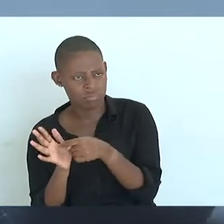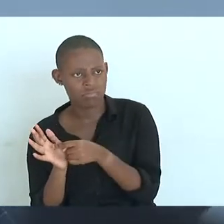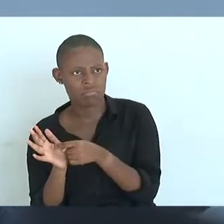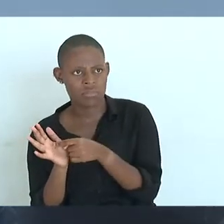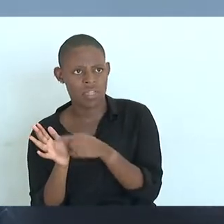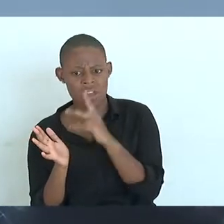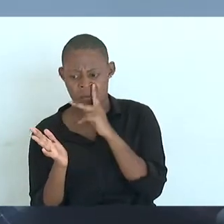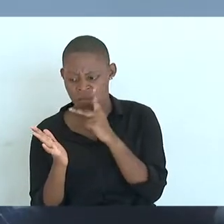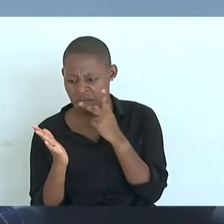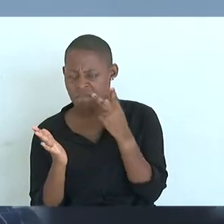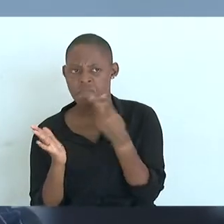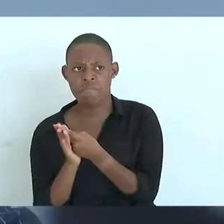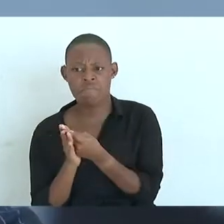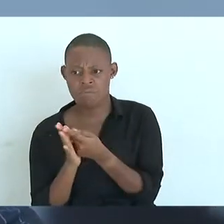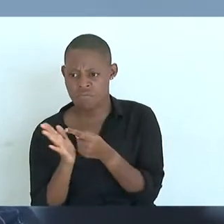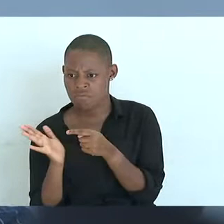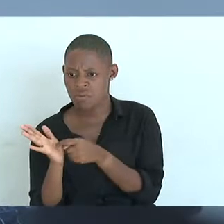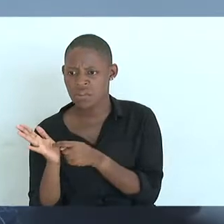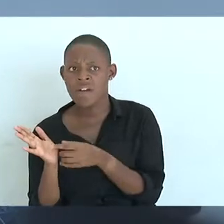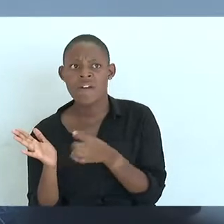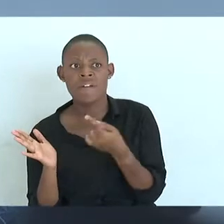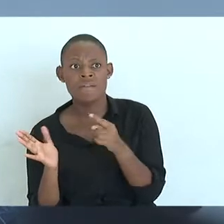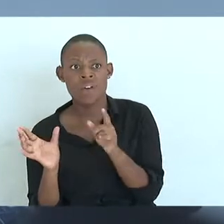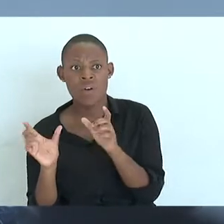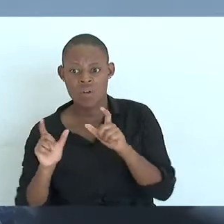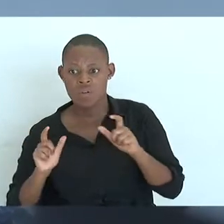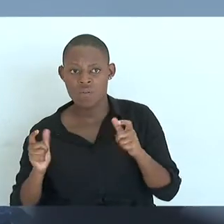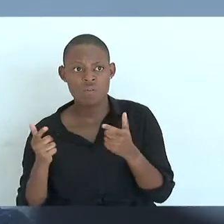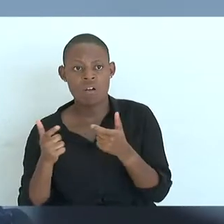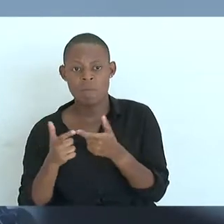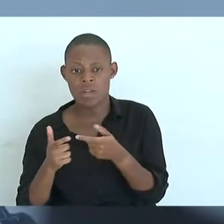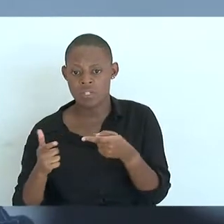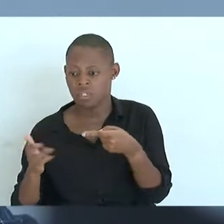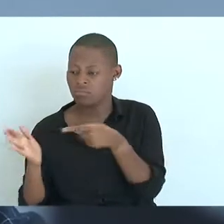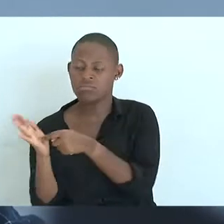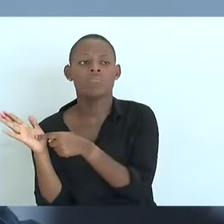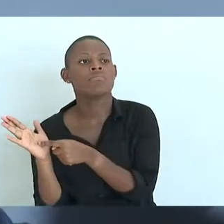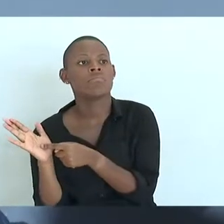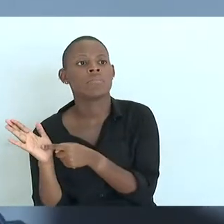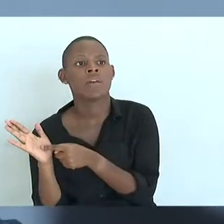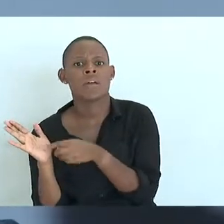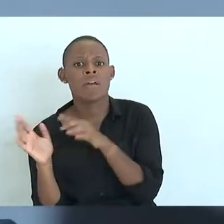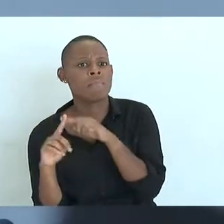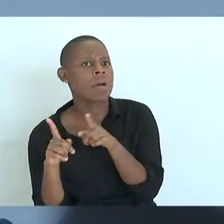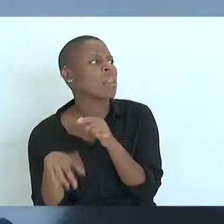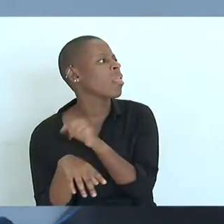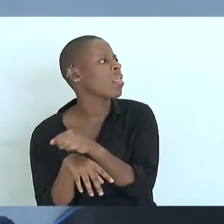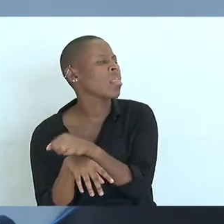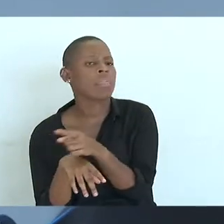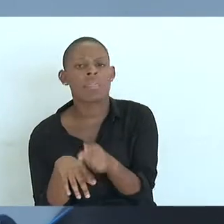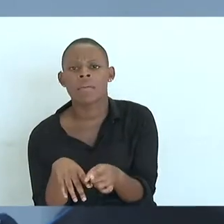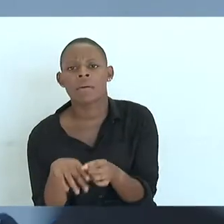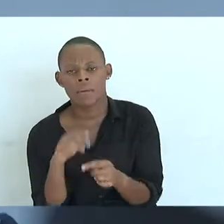proved it to the Commissioner, Advocate Mbili, but they totally ignore us.